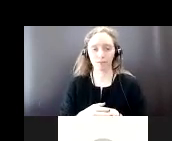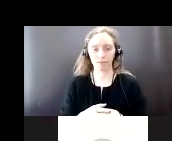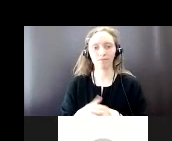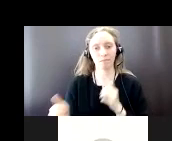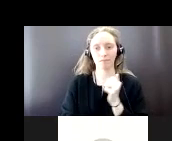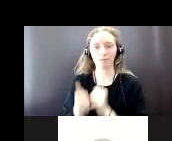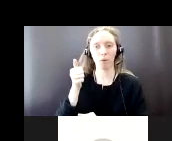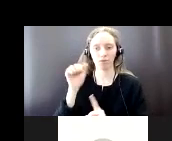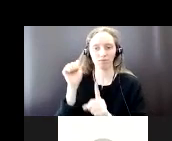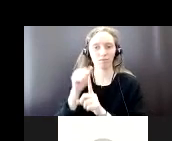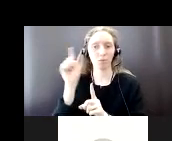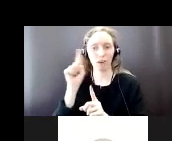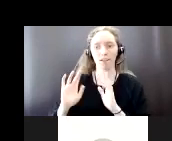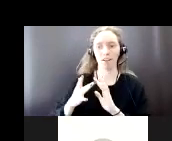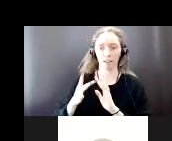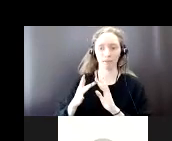Excuse me.